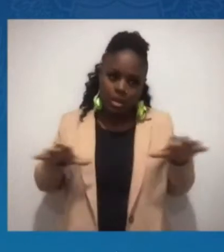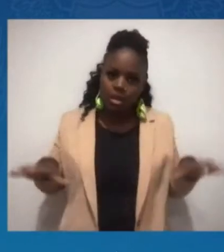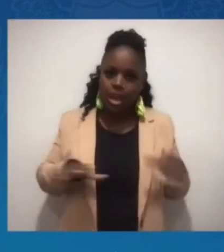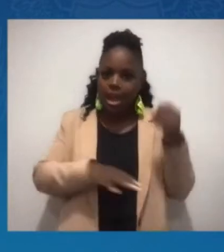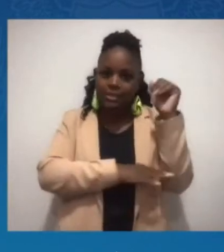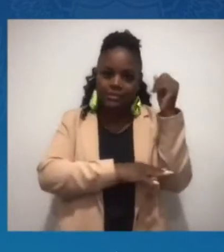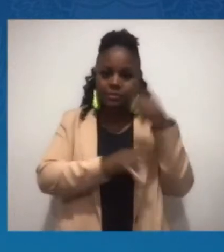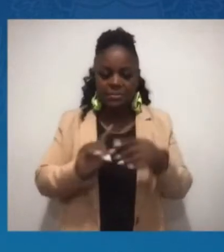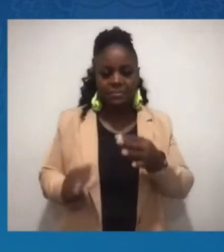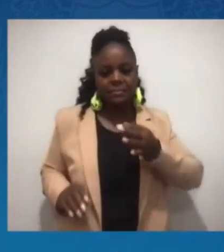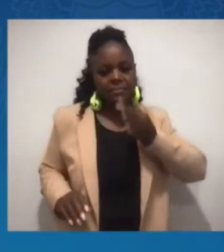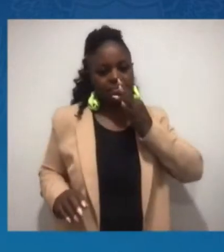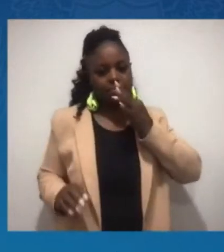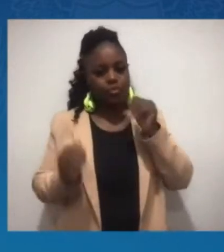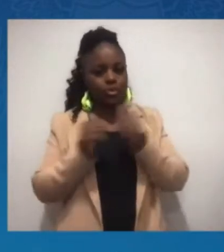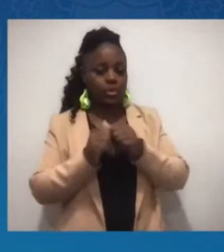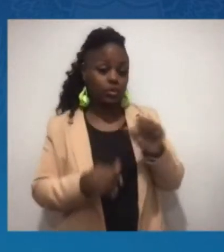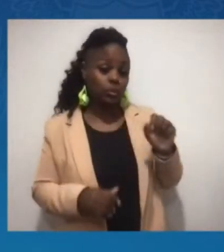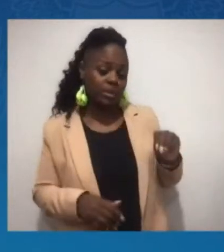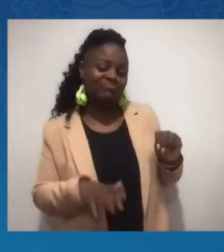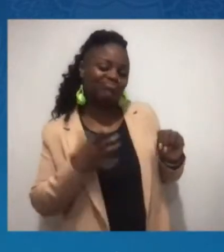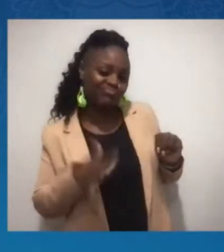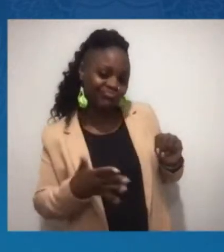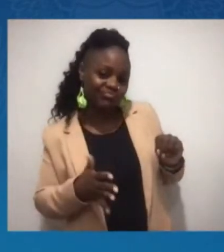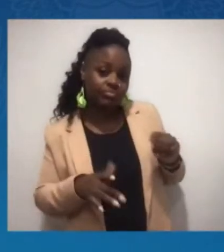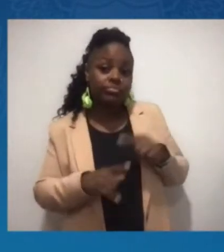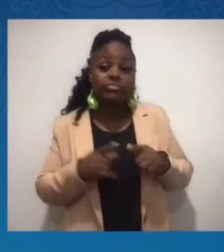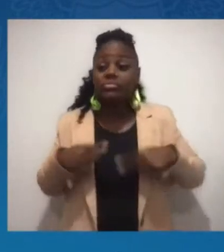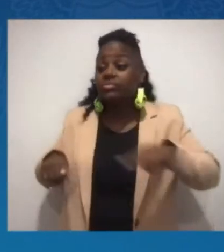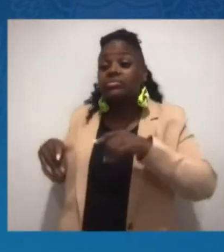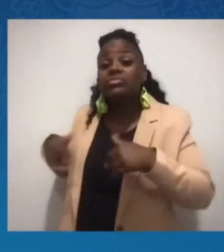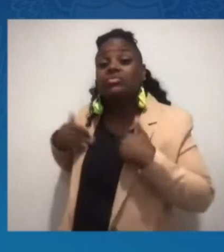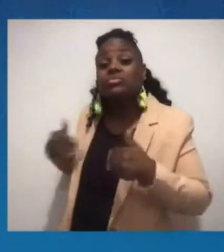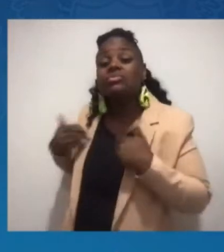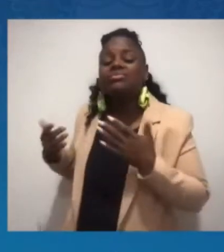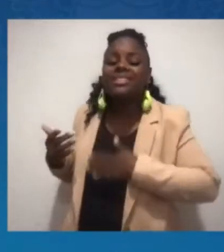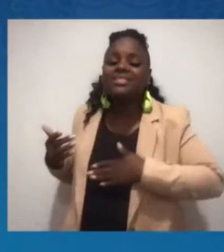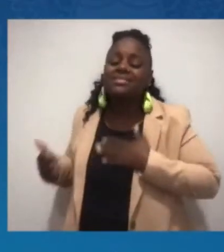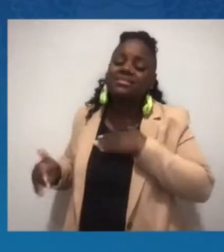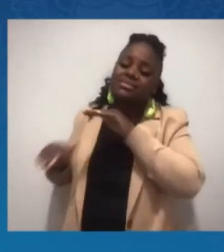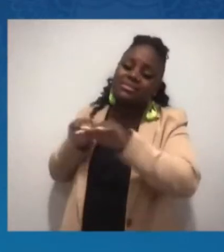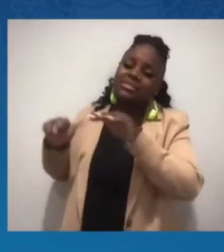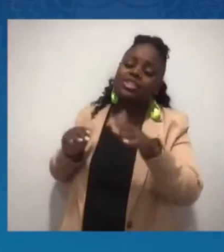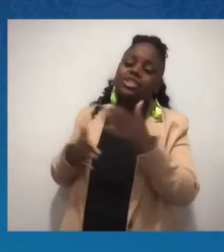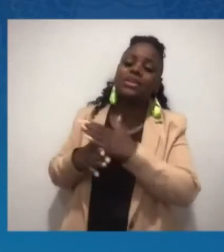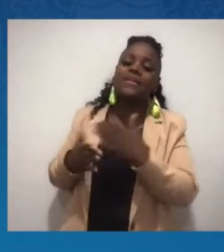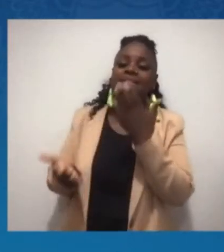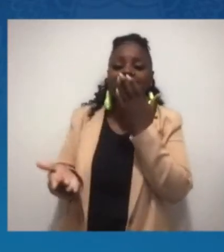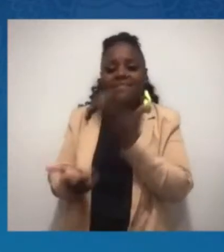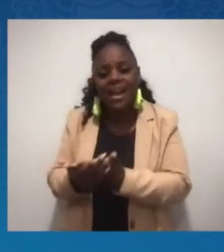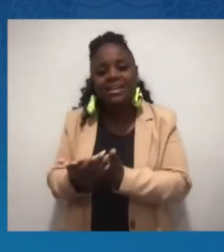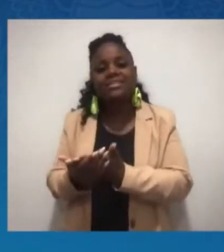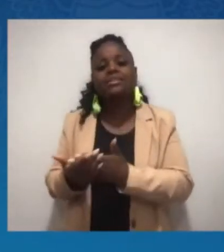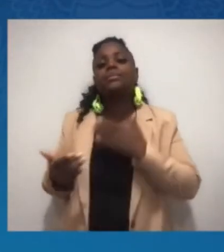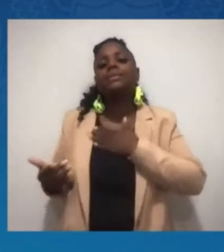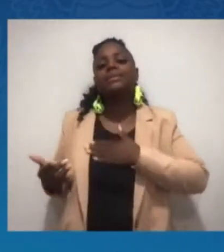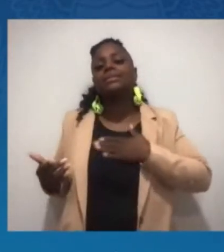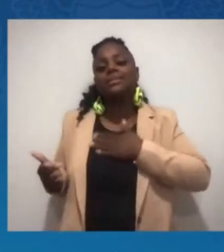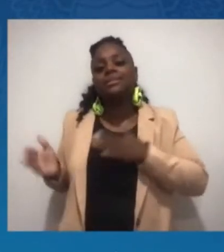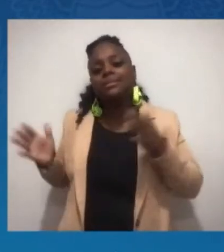help get out facts and to help people know their rights and to clear up the confusion,